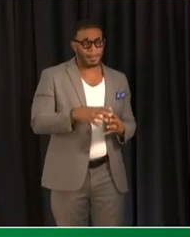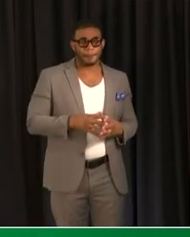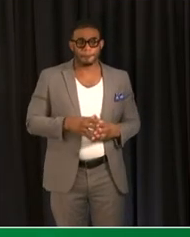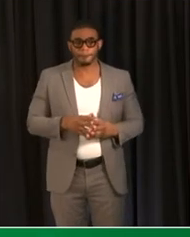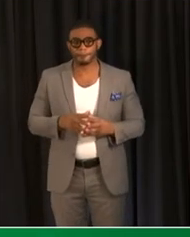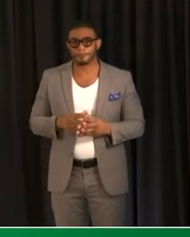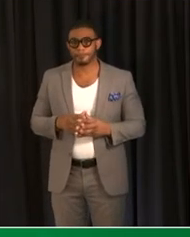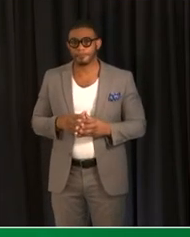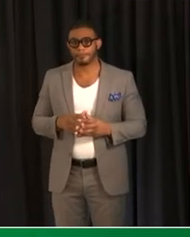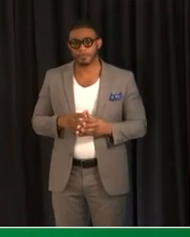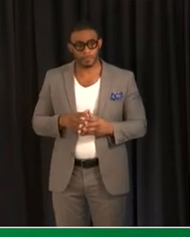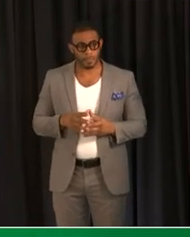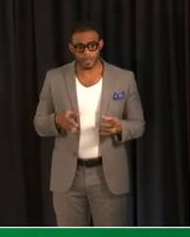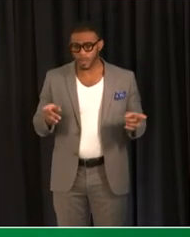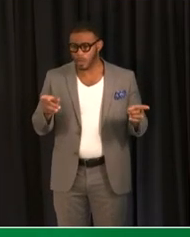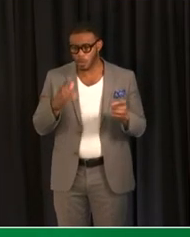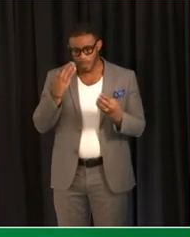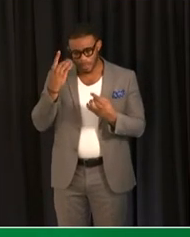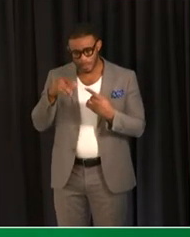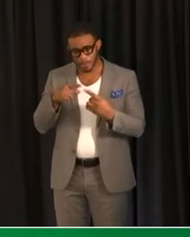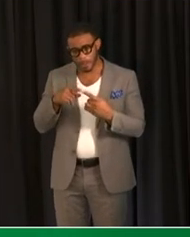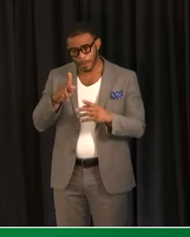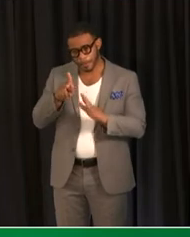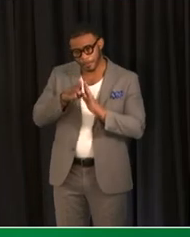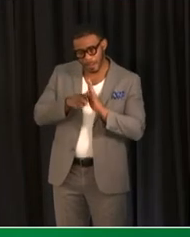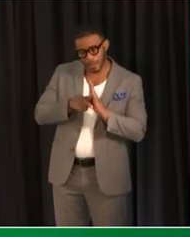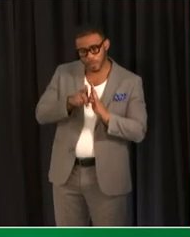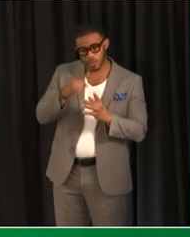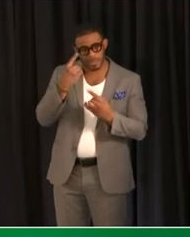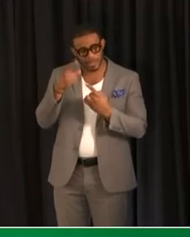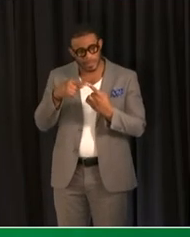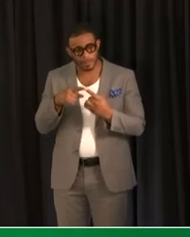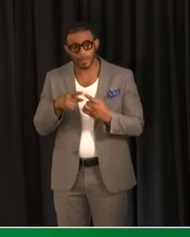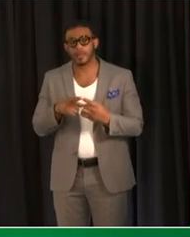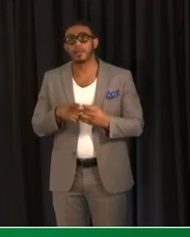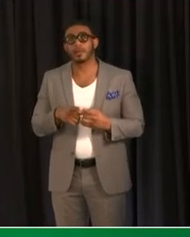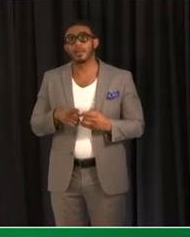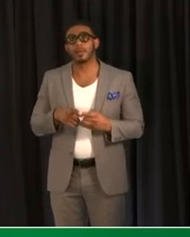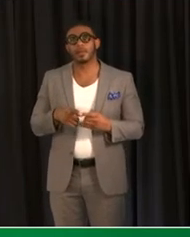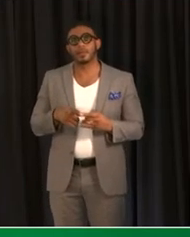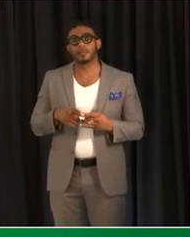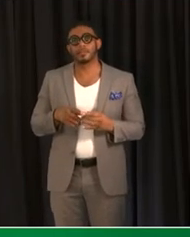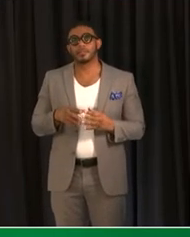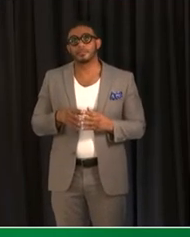ask, as you guys are thinking about policy and as you're thinking about